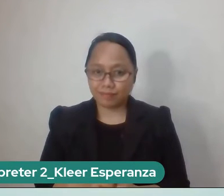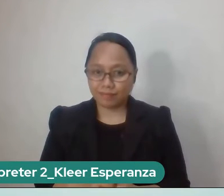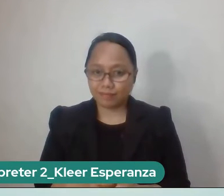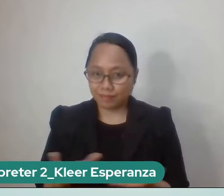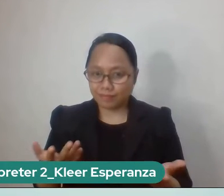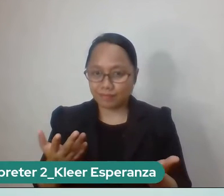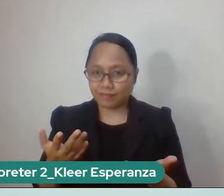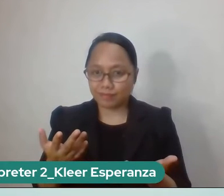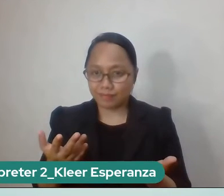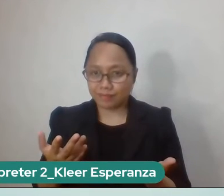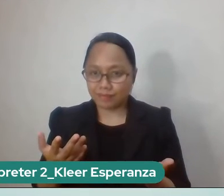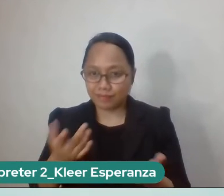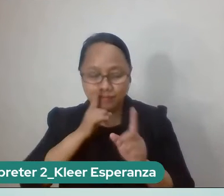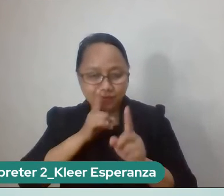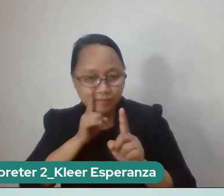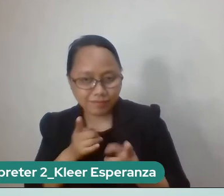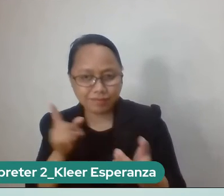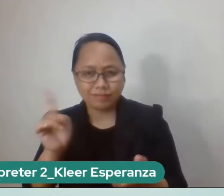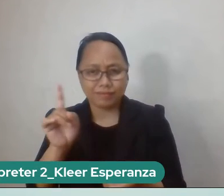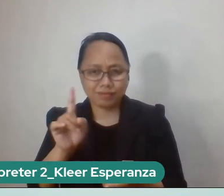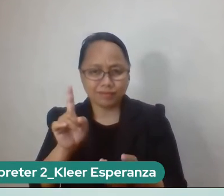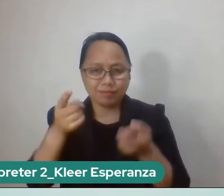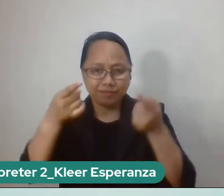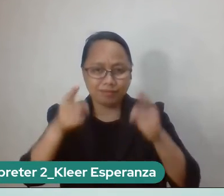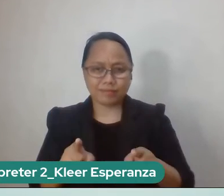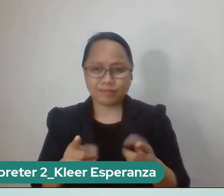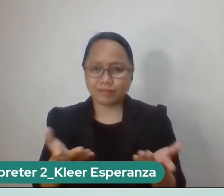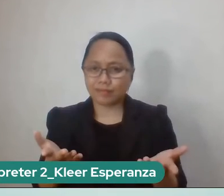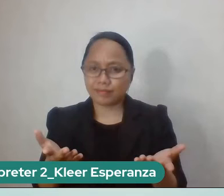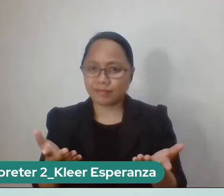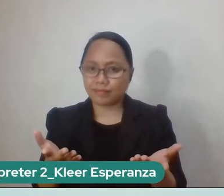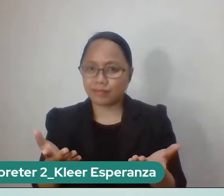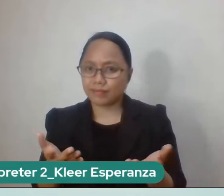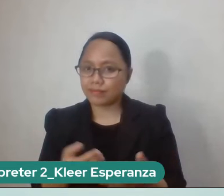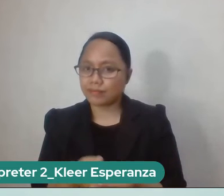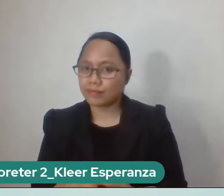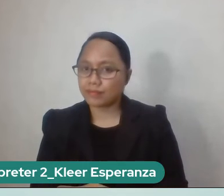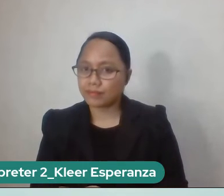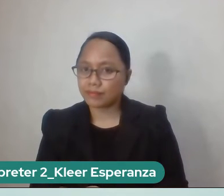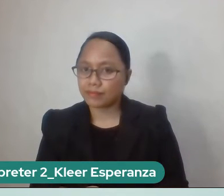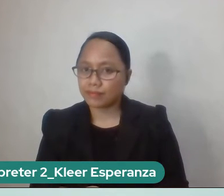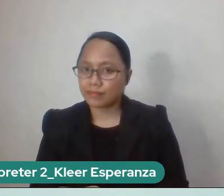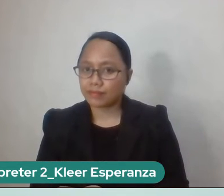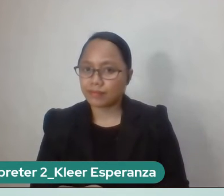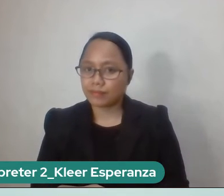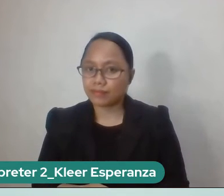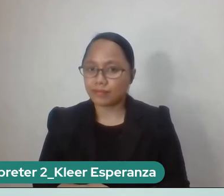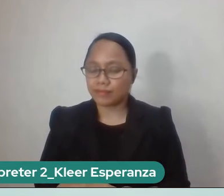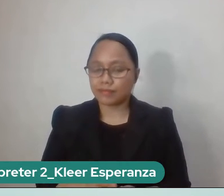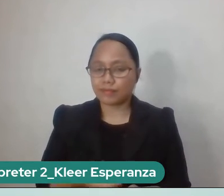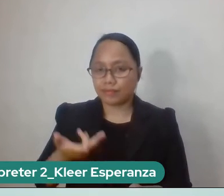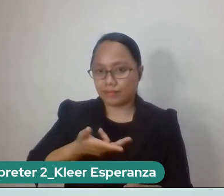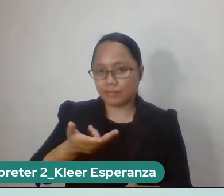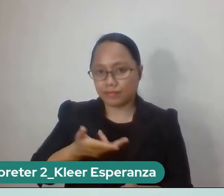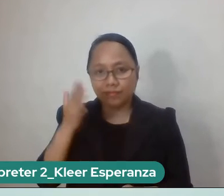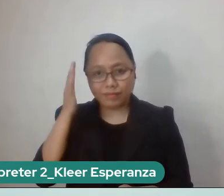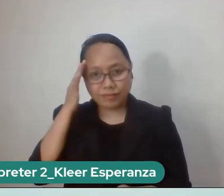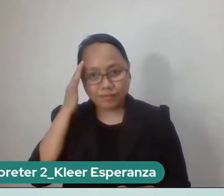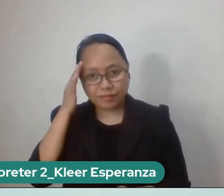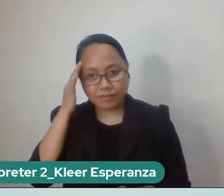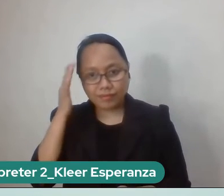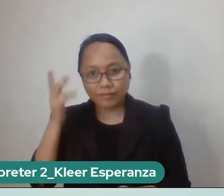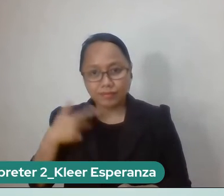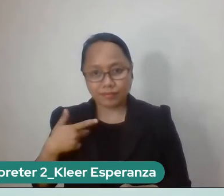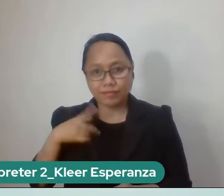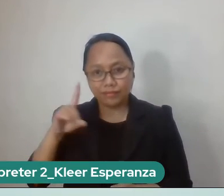of takeaways that I've heard from you. One is it's quite amazing to hear that the Philippine Department of